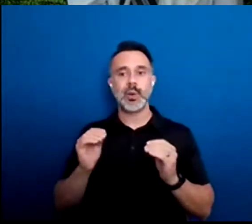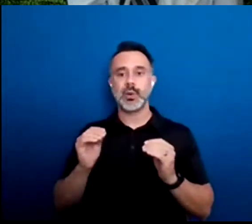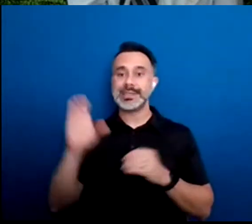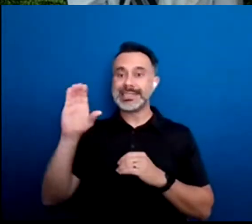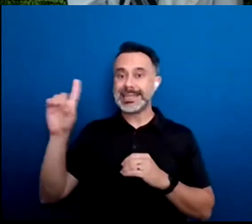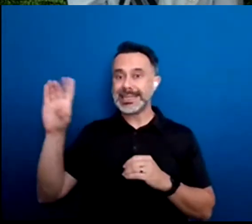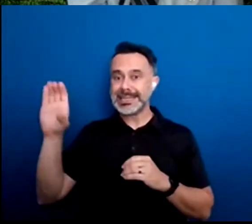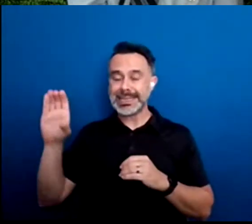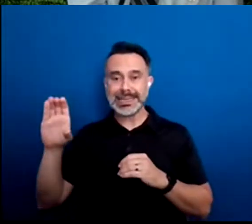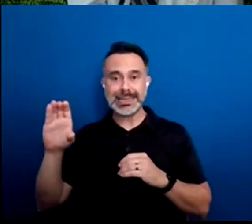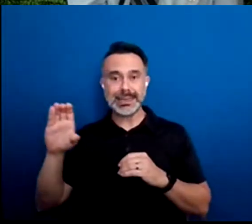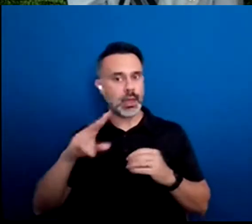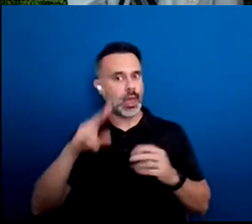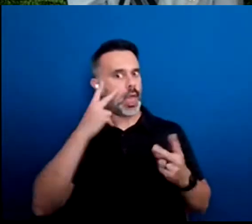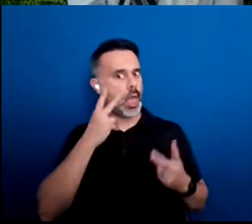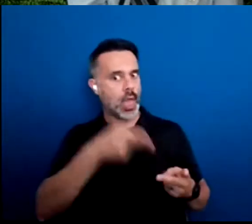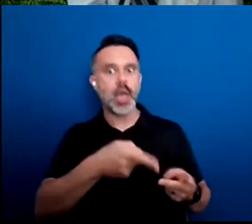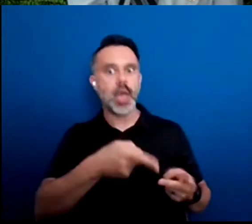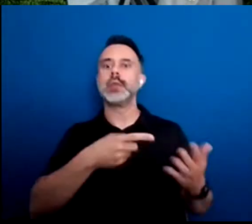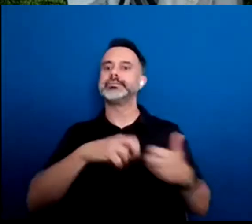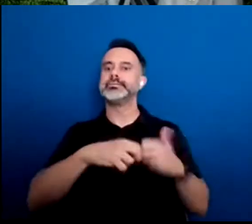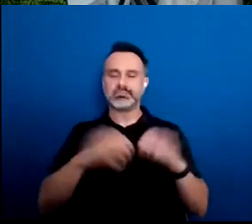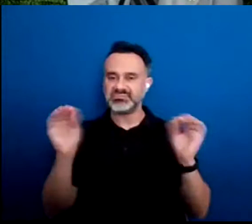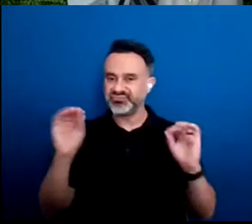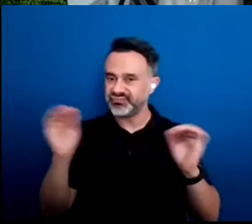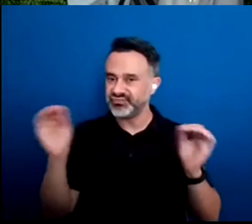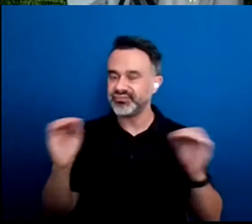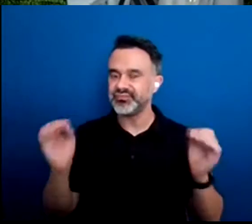networks where adverse effects are